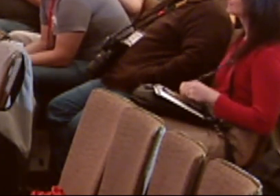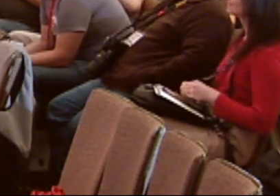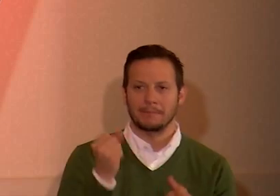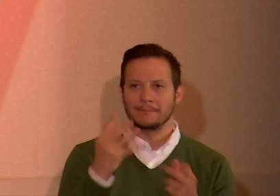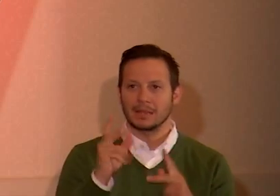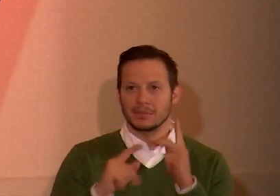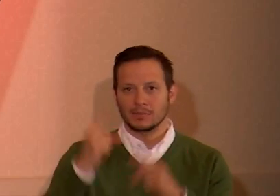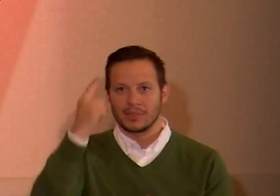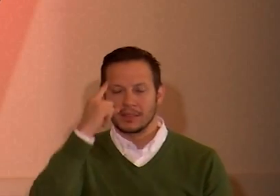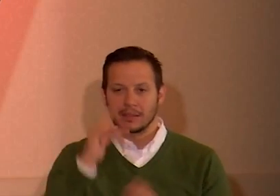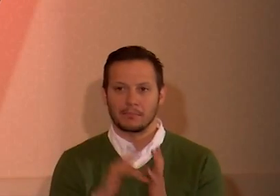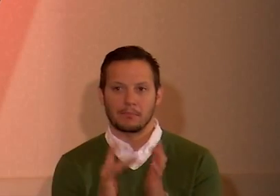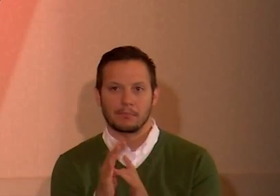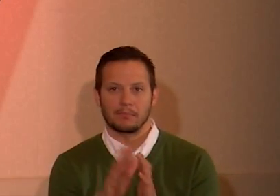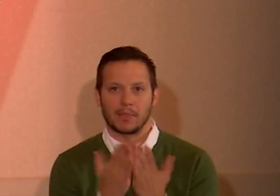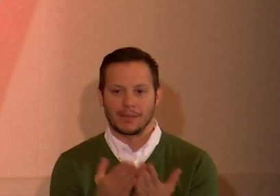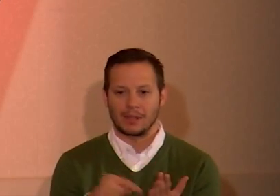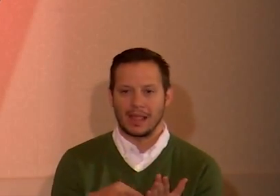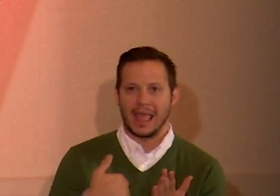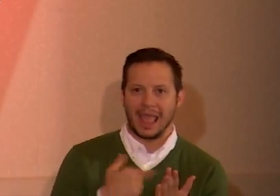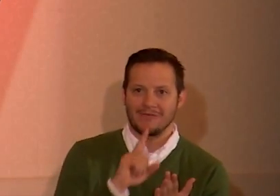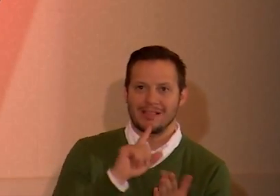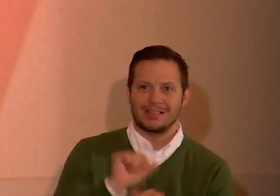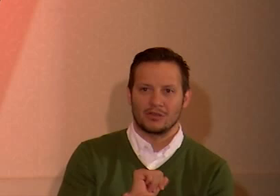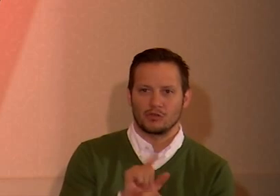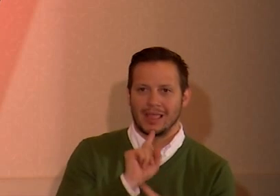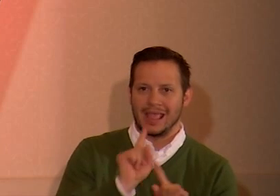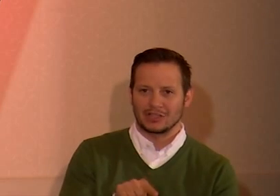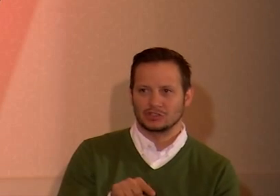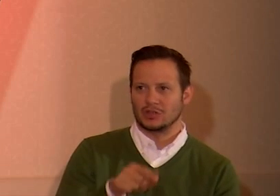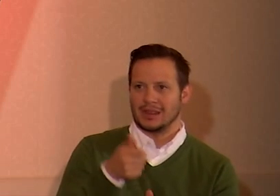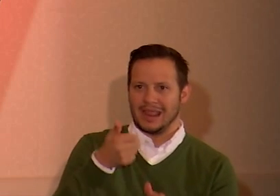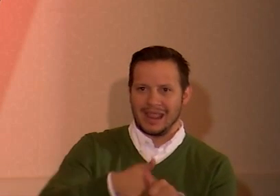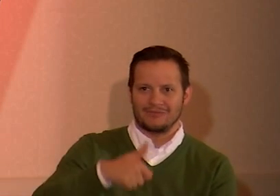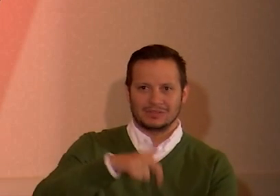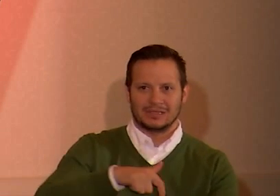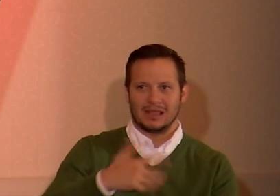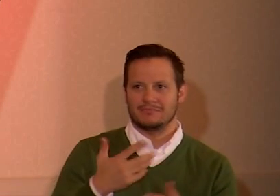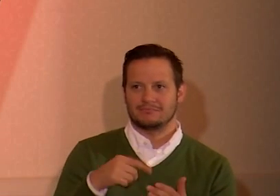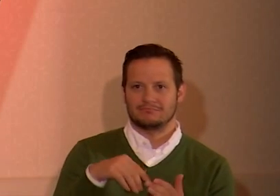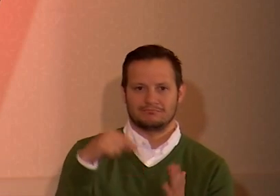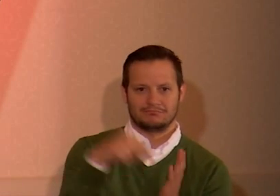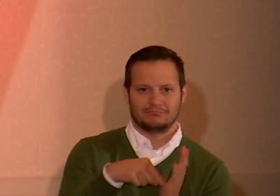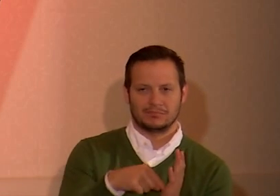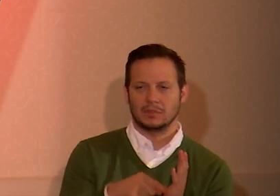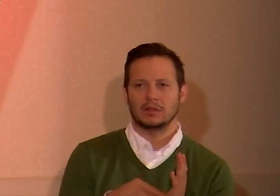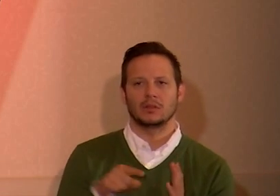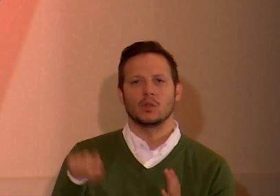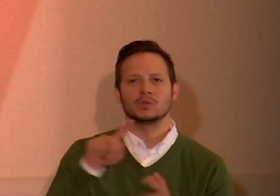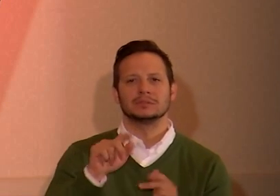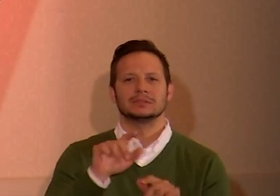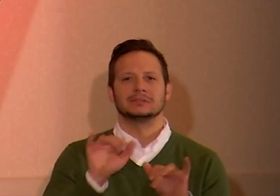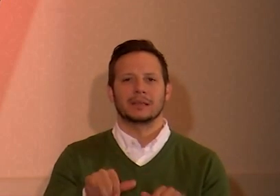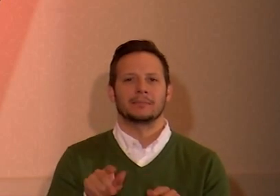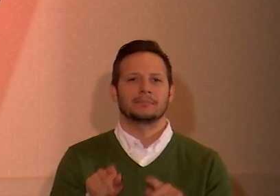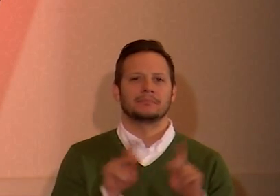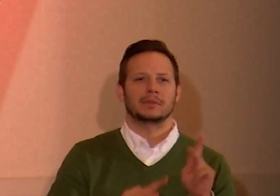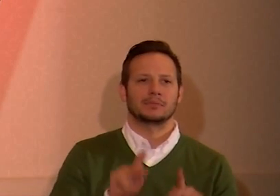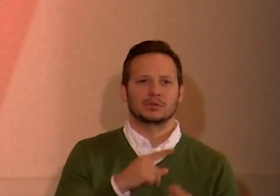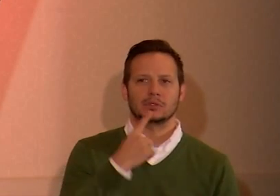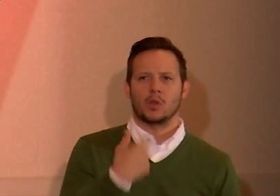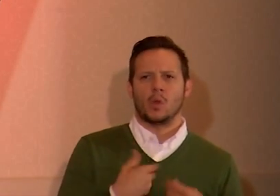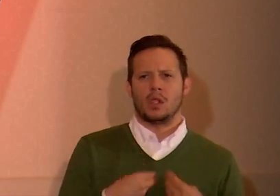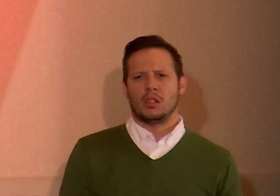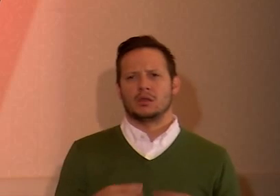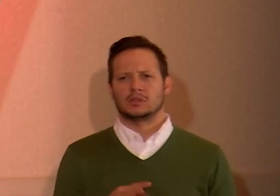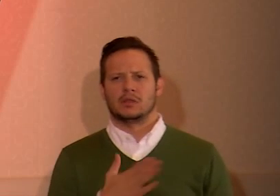that there's a Bible answer, a literal answer to everything in the Bible, are the same people who are yammering about their alleged loss of